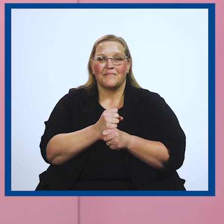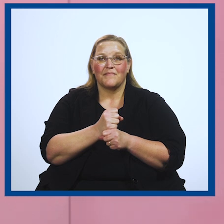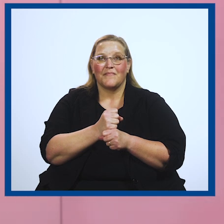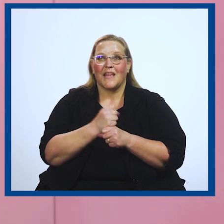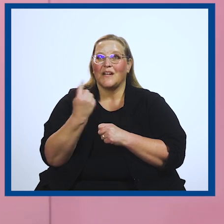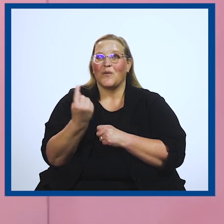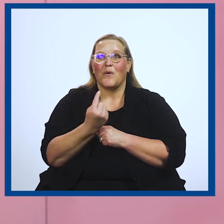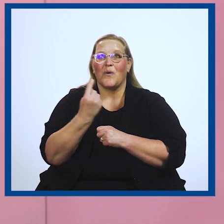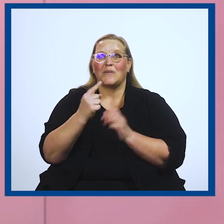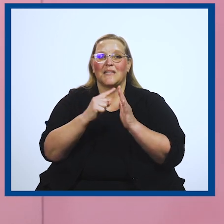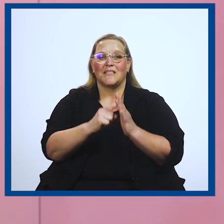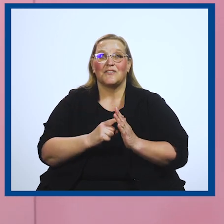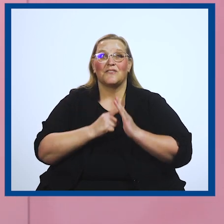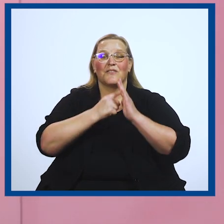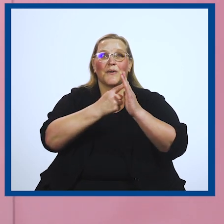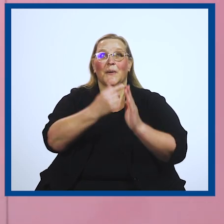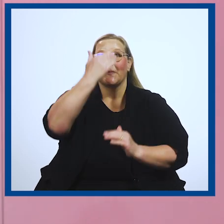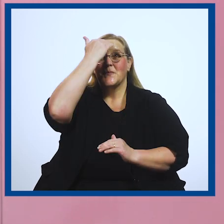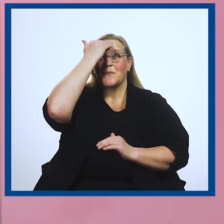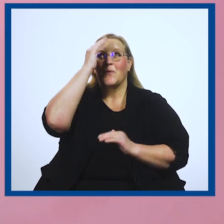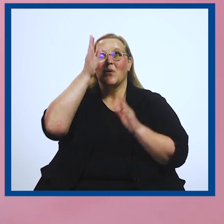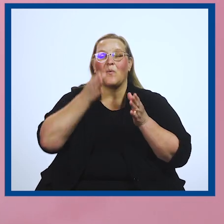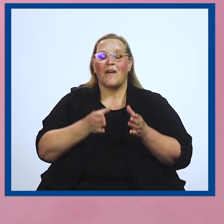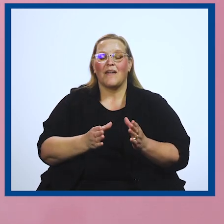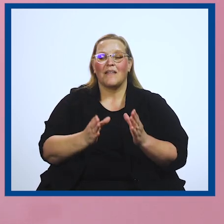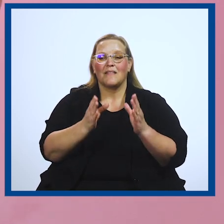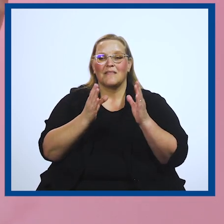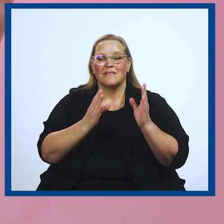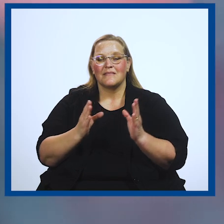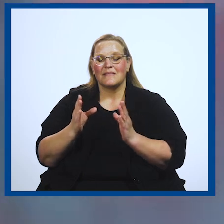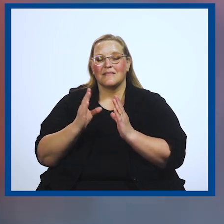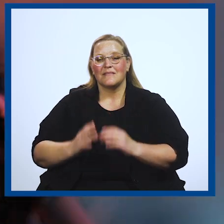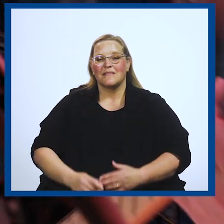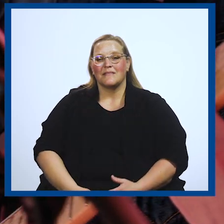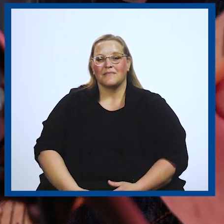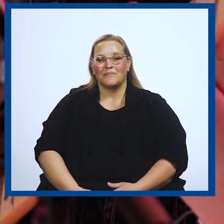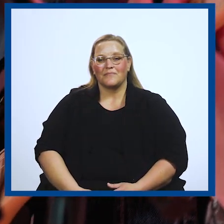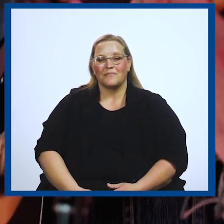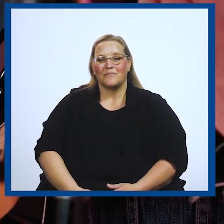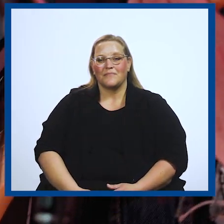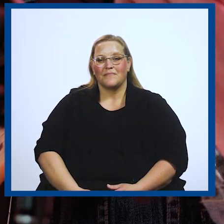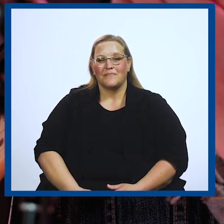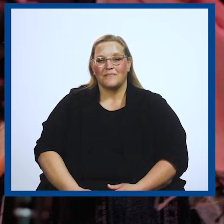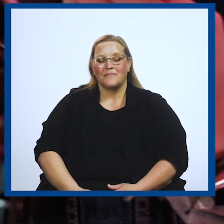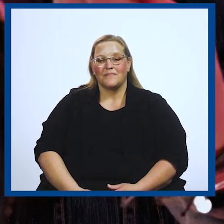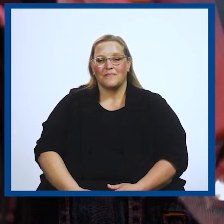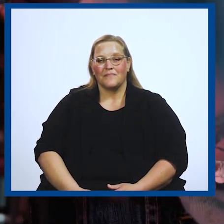and only start to know your ways.